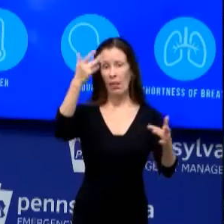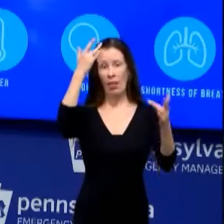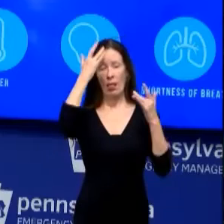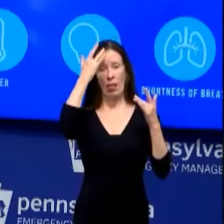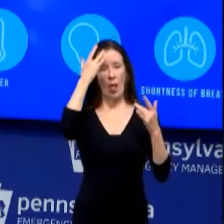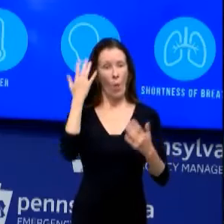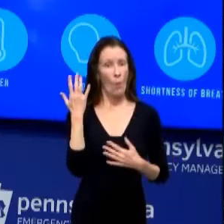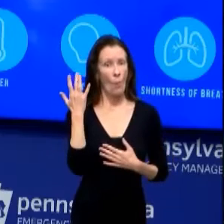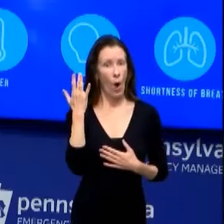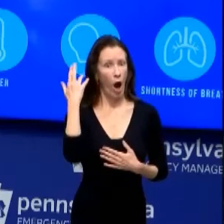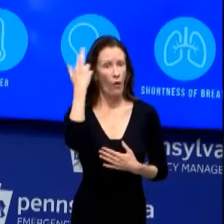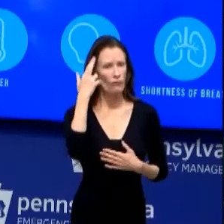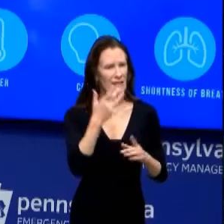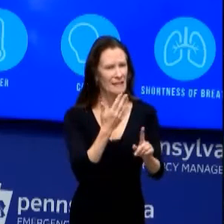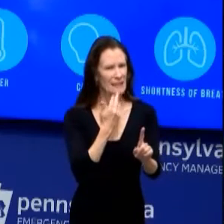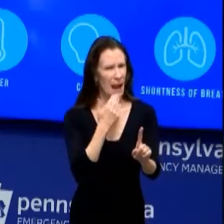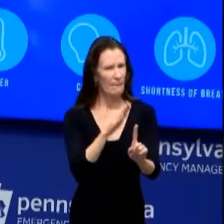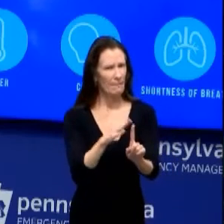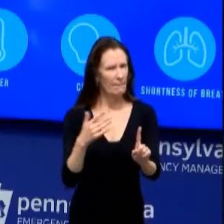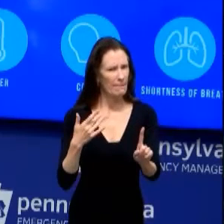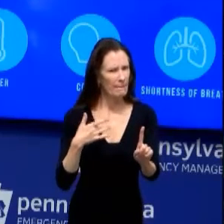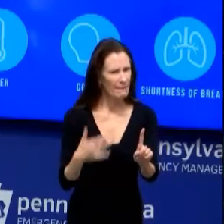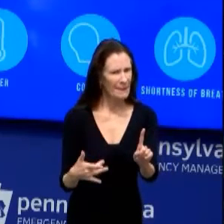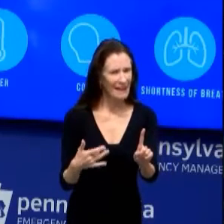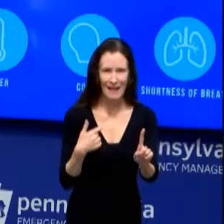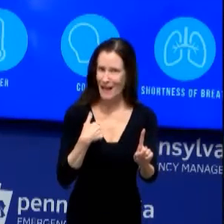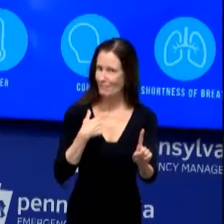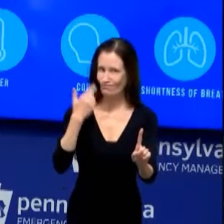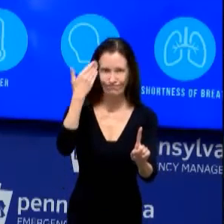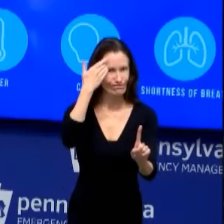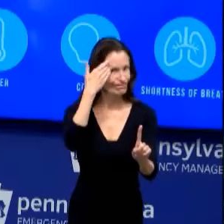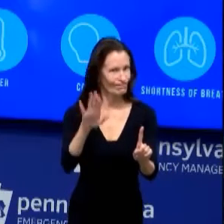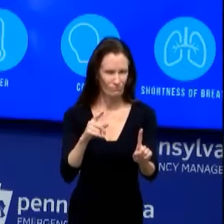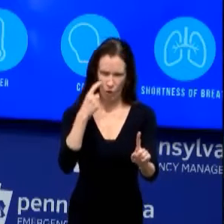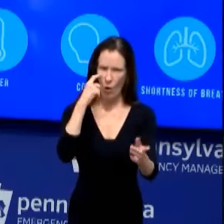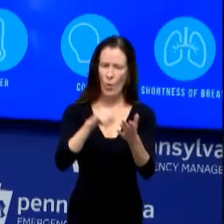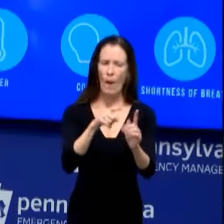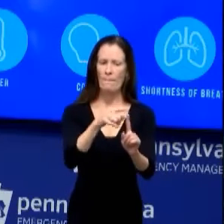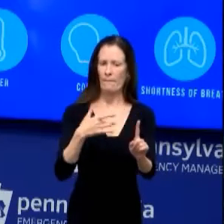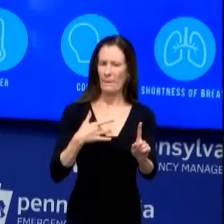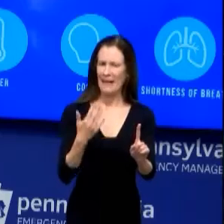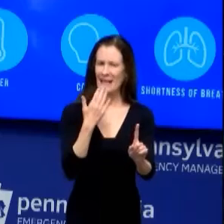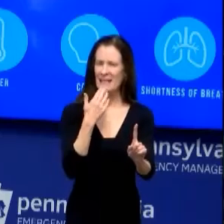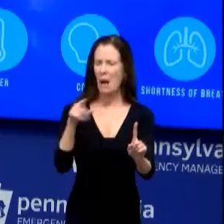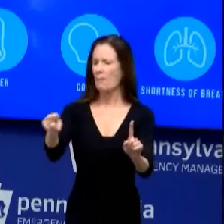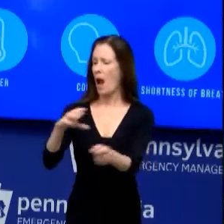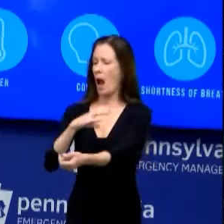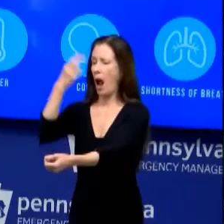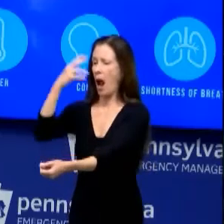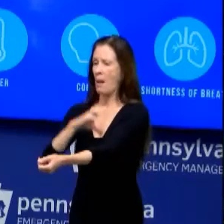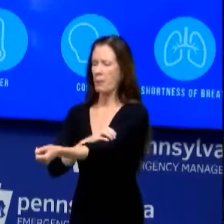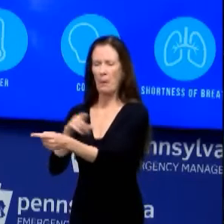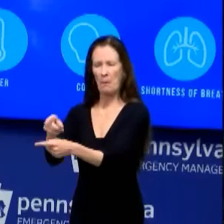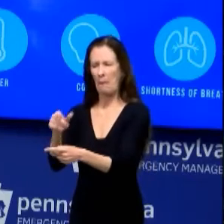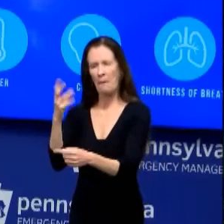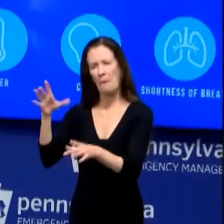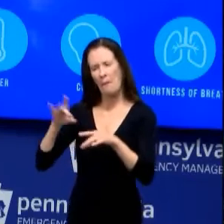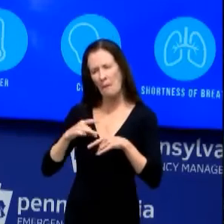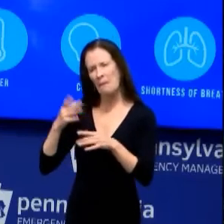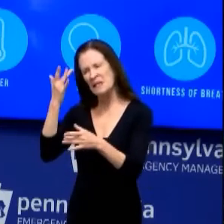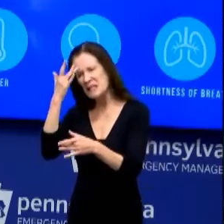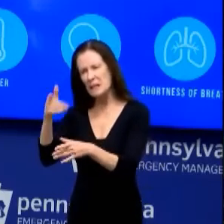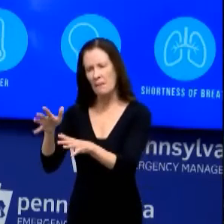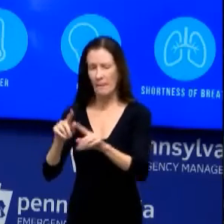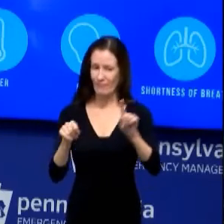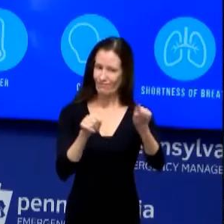information. We have a few questions about social distancing and masks. First from WNEP TV. Now that the guidance is